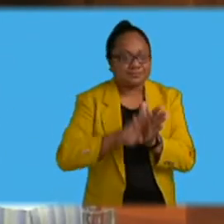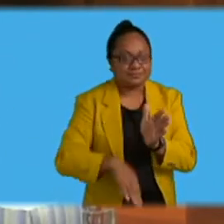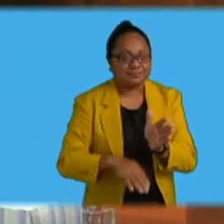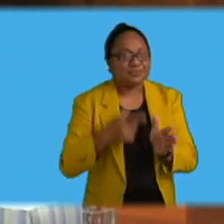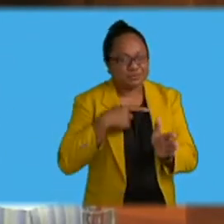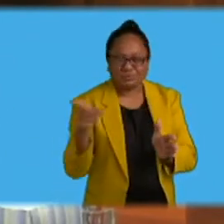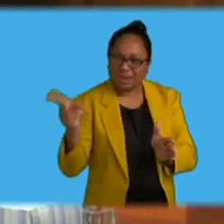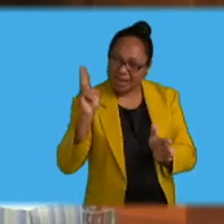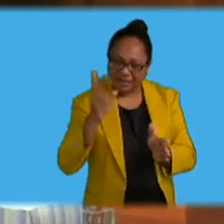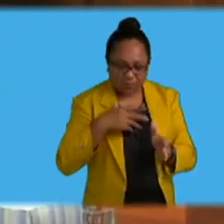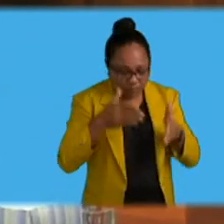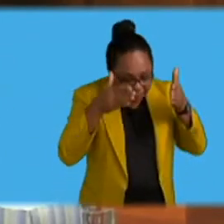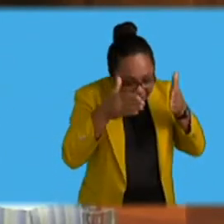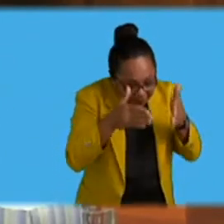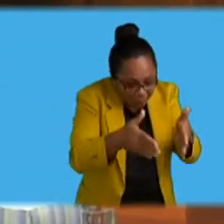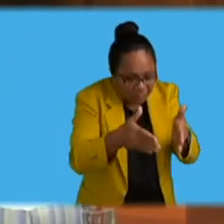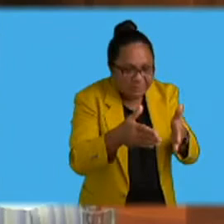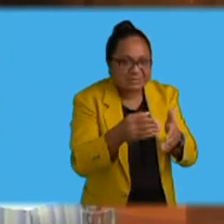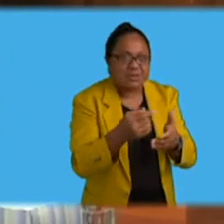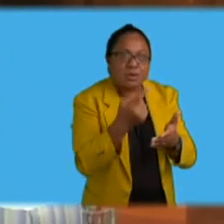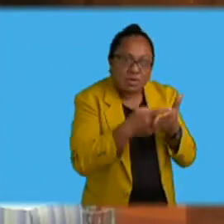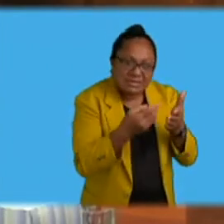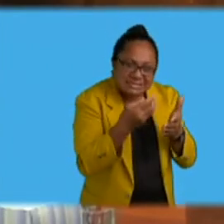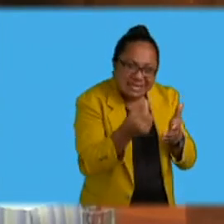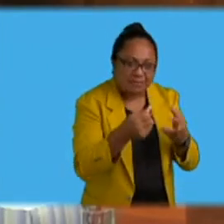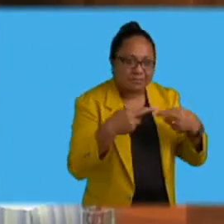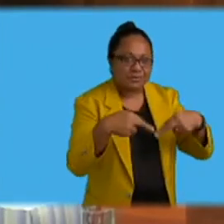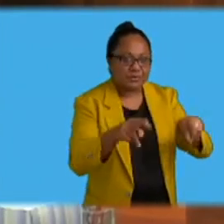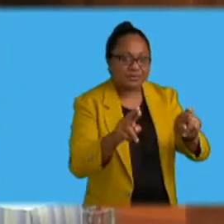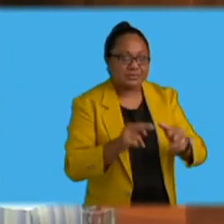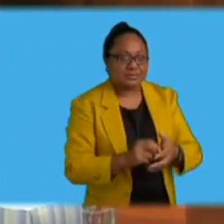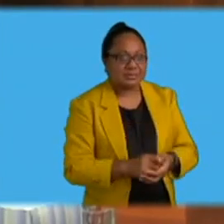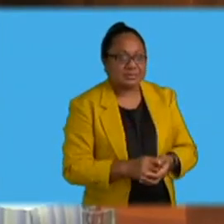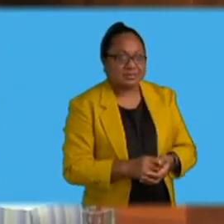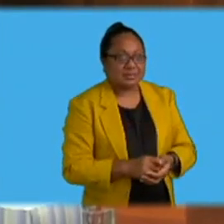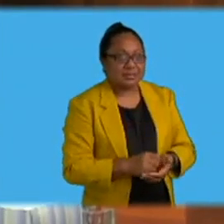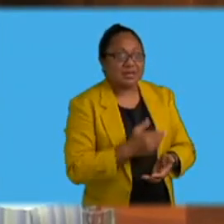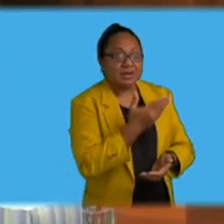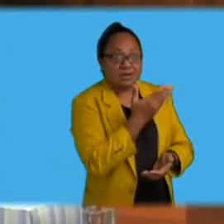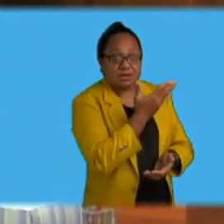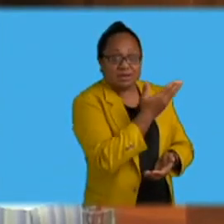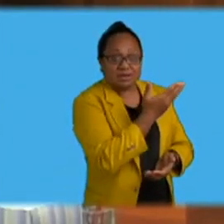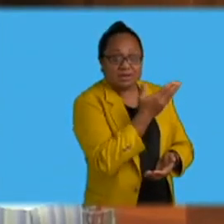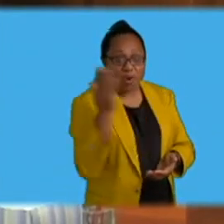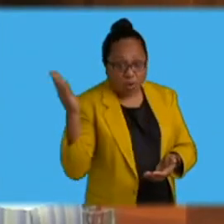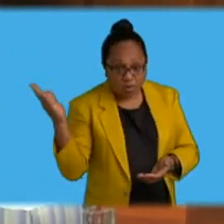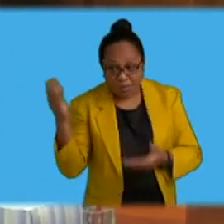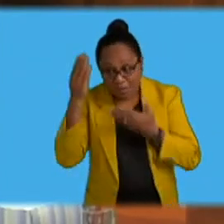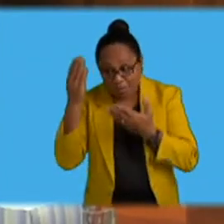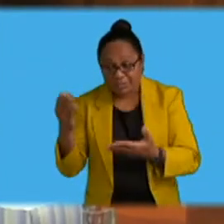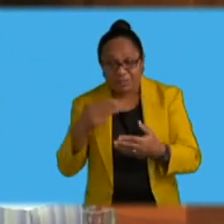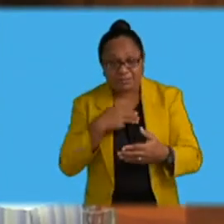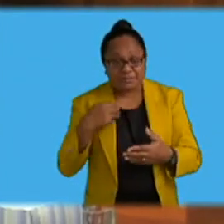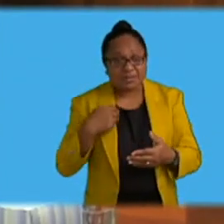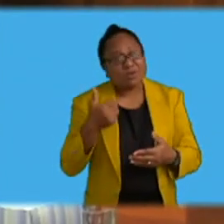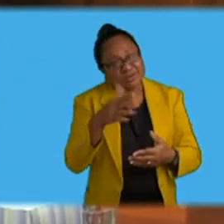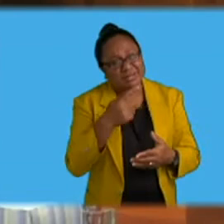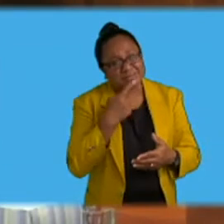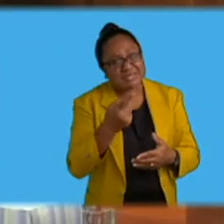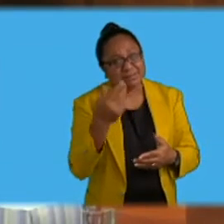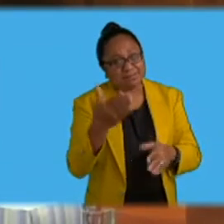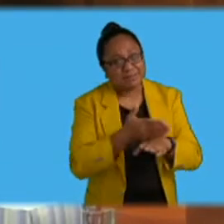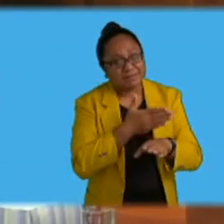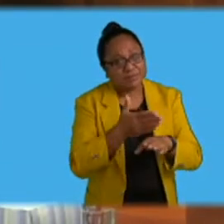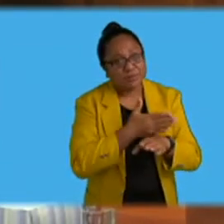and the Honourable Minister has already. We have, as has been mentioned, we